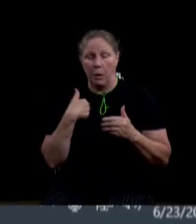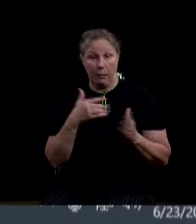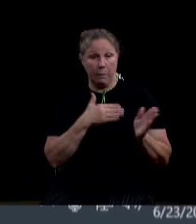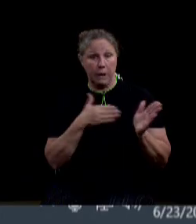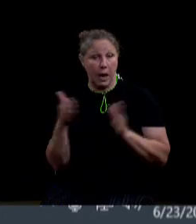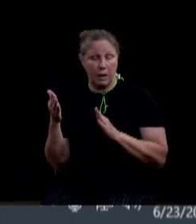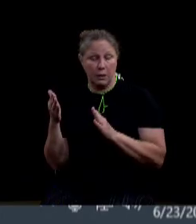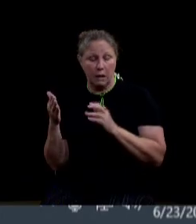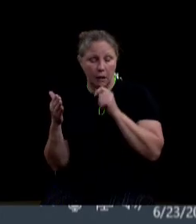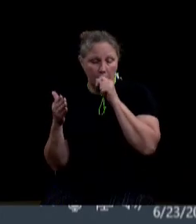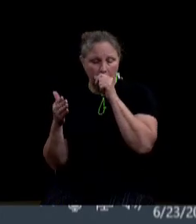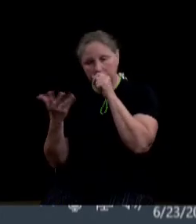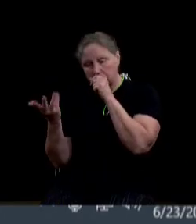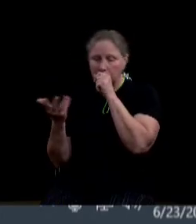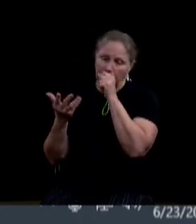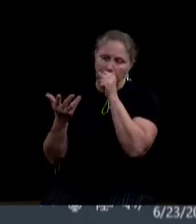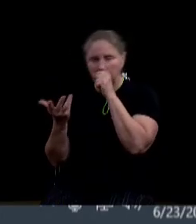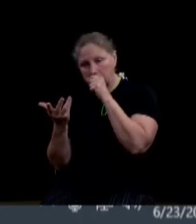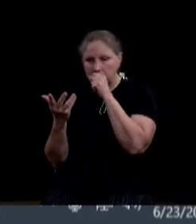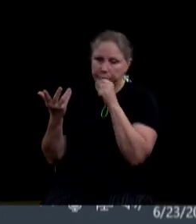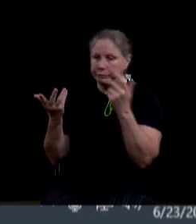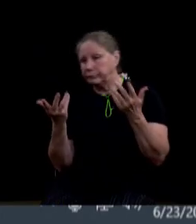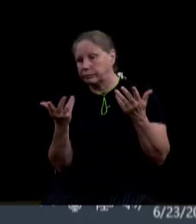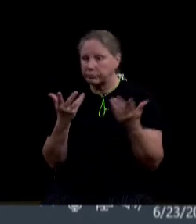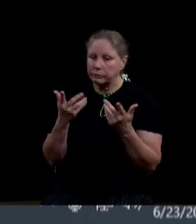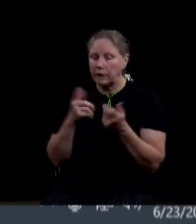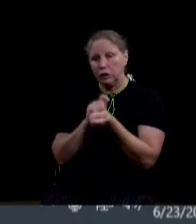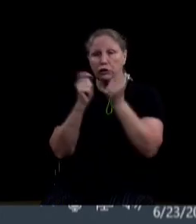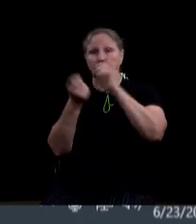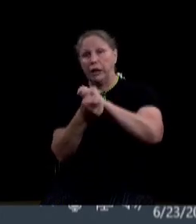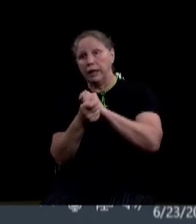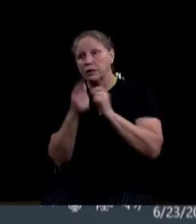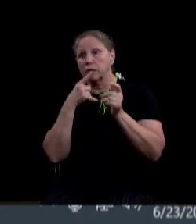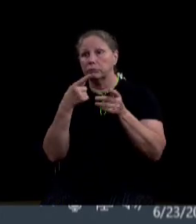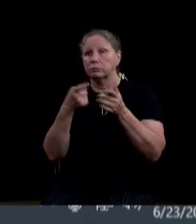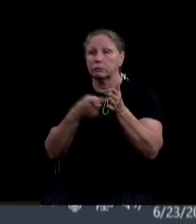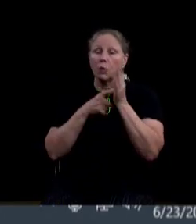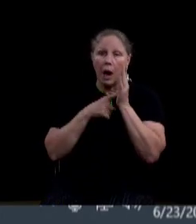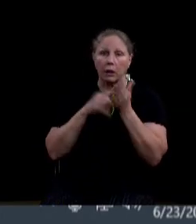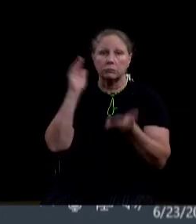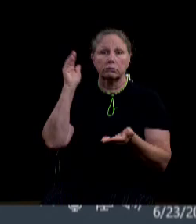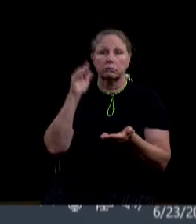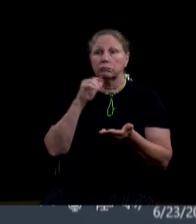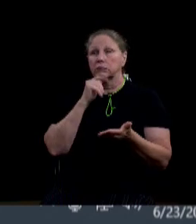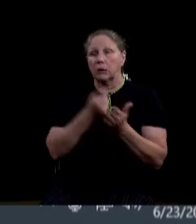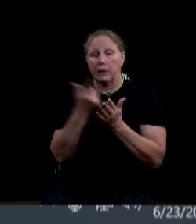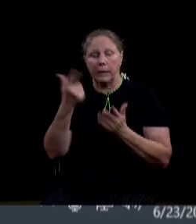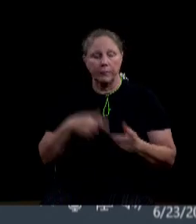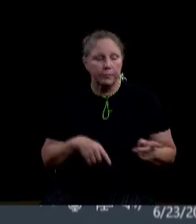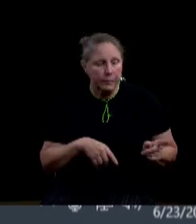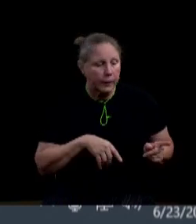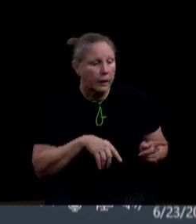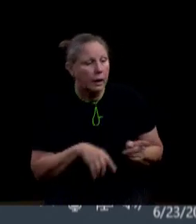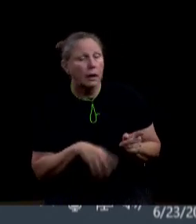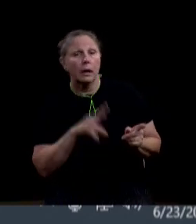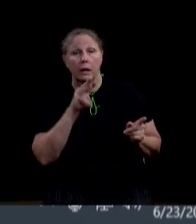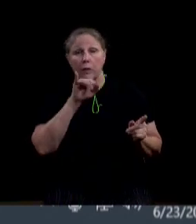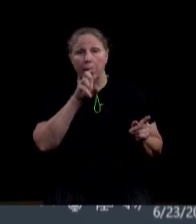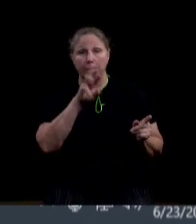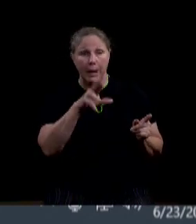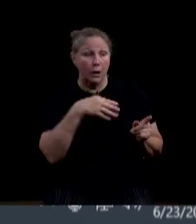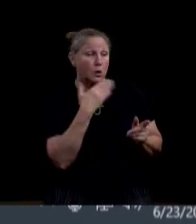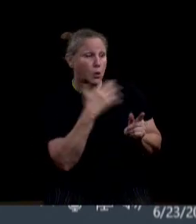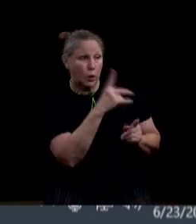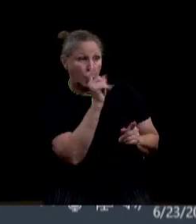amend this order to not require masks? Dylan, I think that's a really good question, and I don't think we know the answer to that yet. I think it's going to depend on